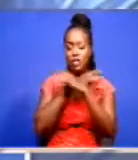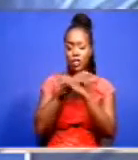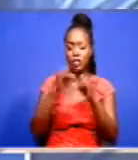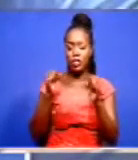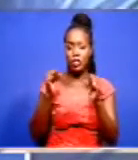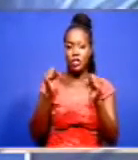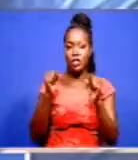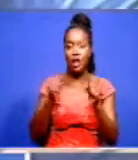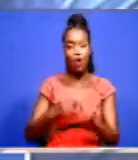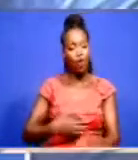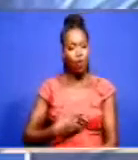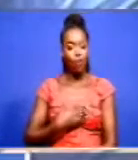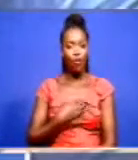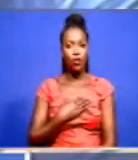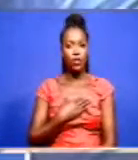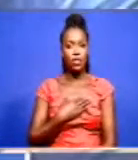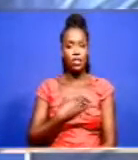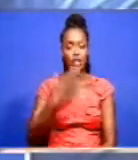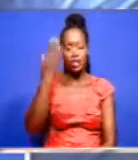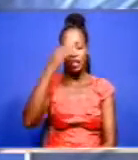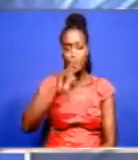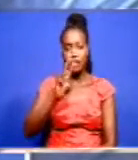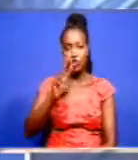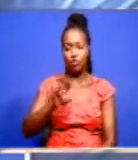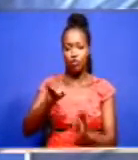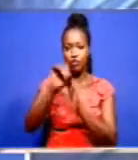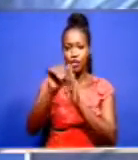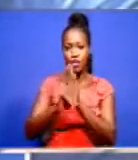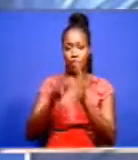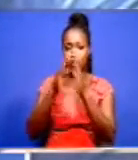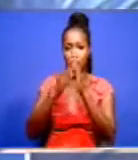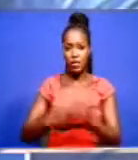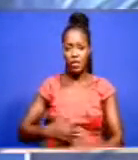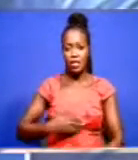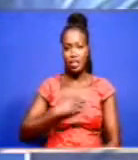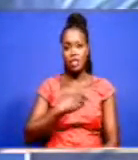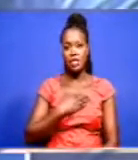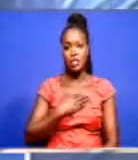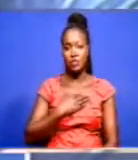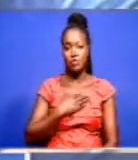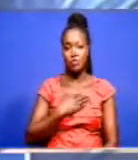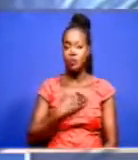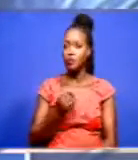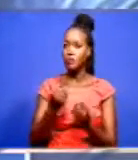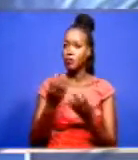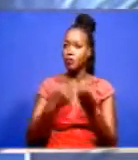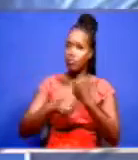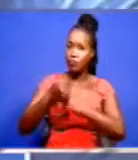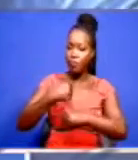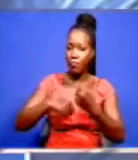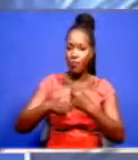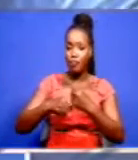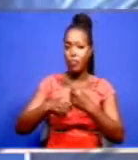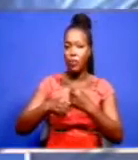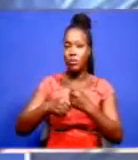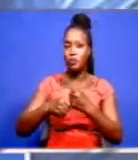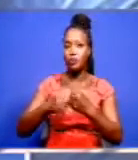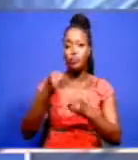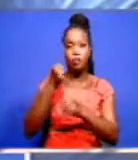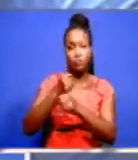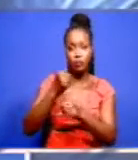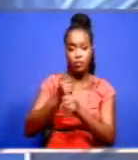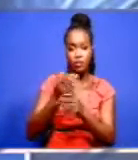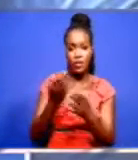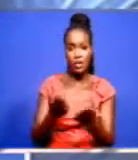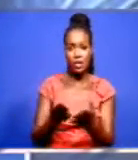who is the host. It's a two-day state visit. Samia Suluhu is expected to do quite a lot of activities in the country. Of course, just to give